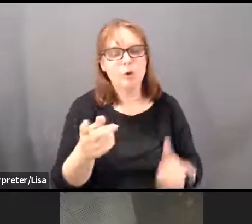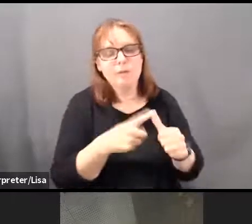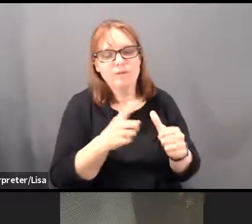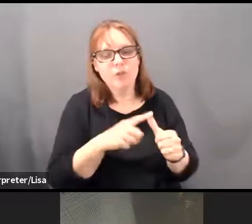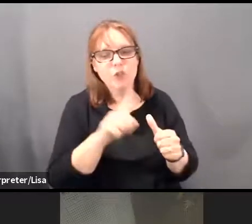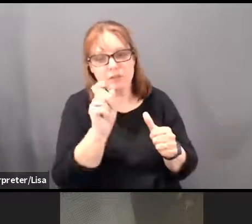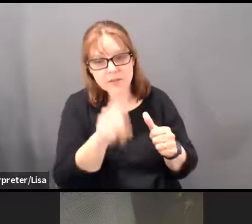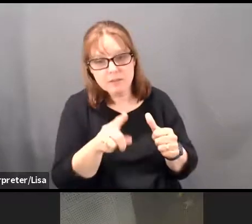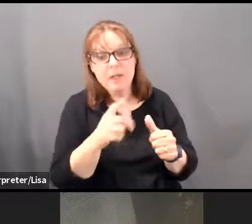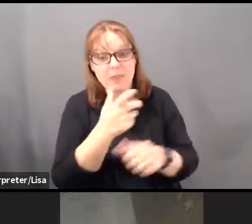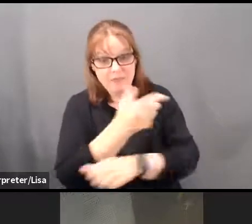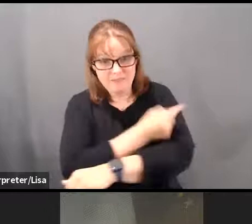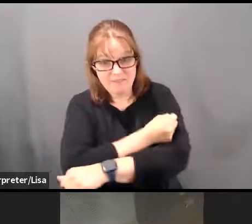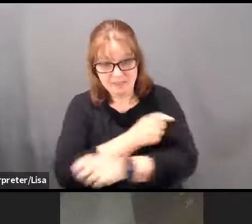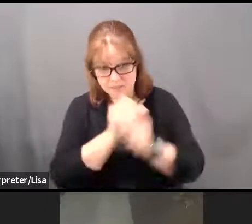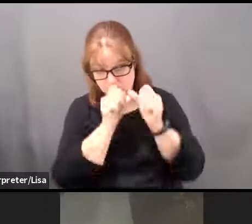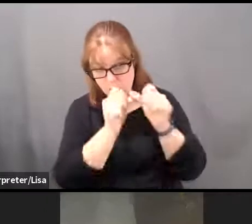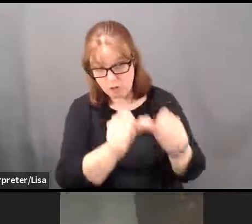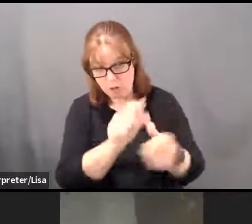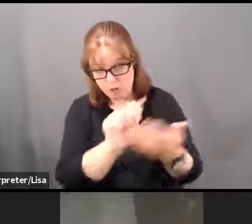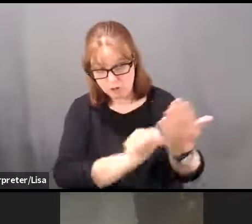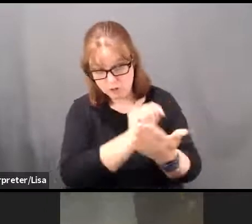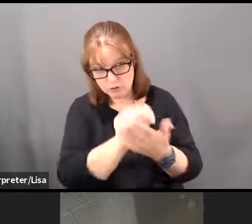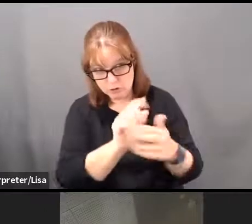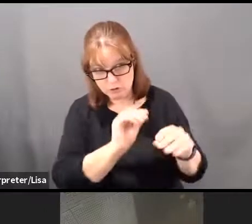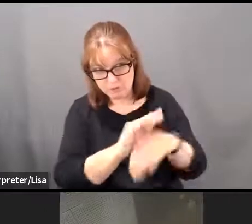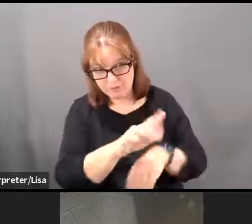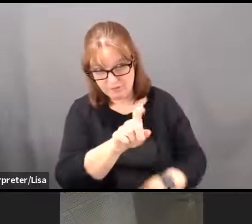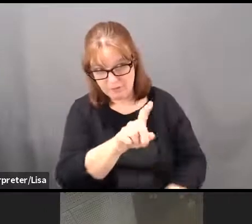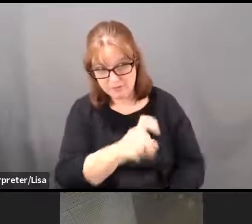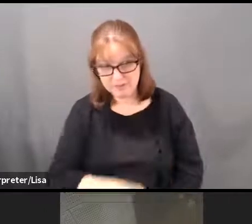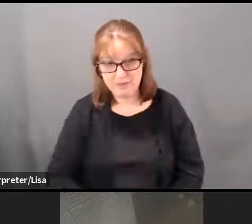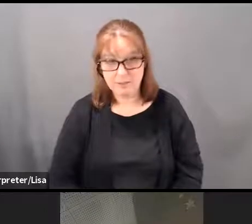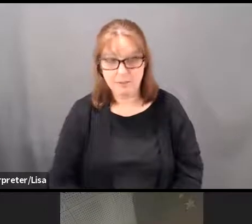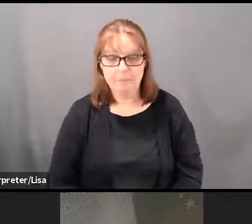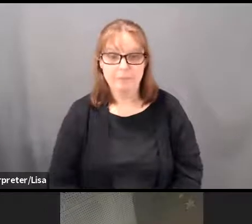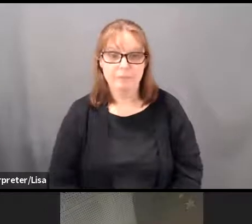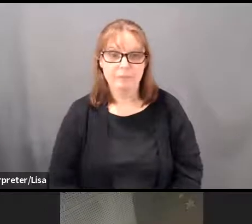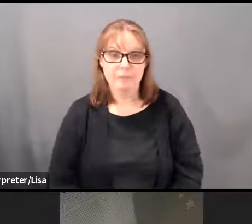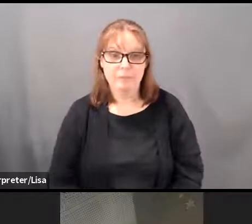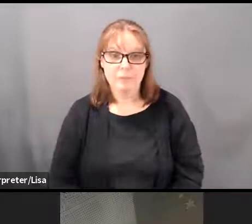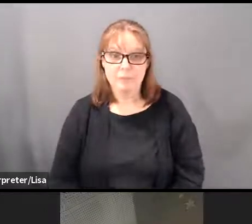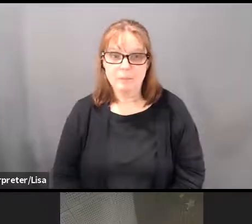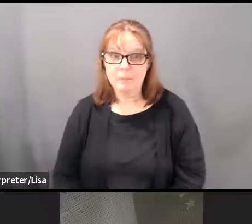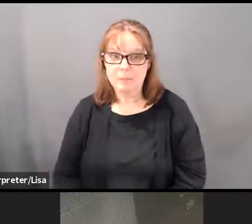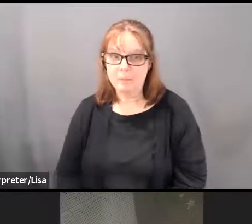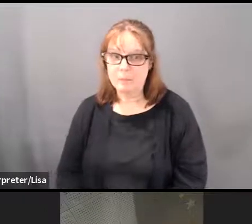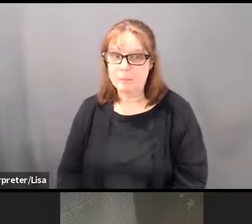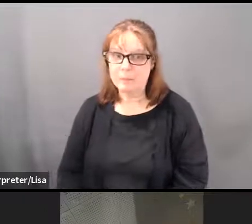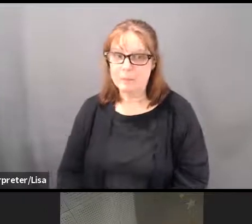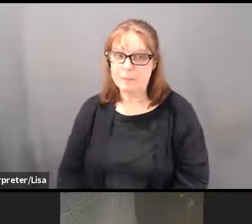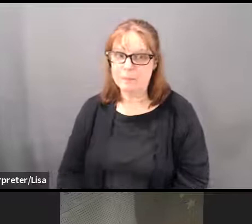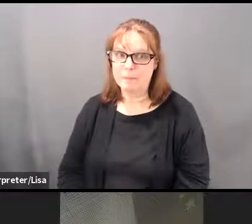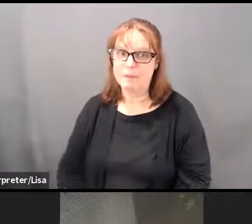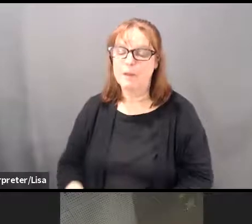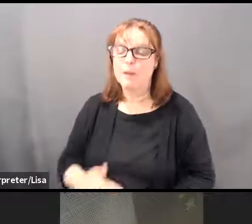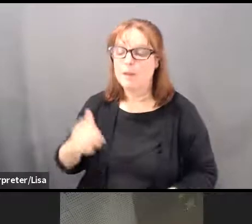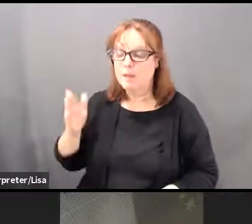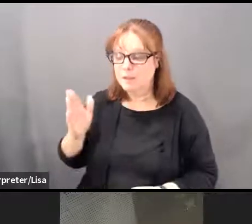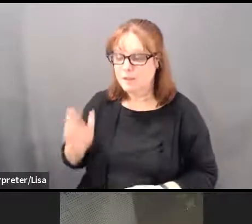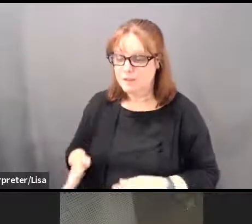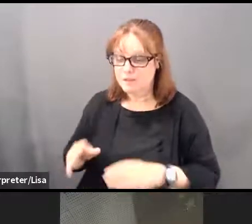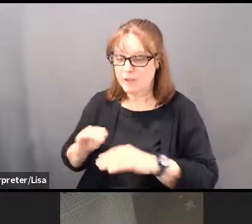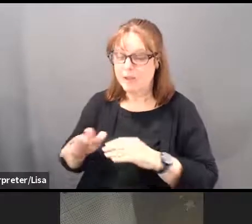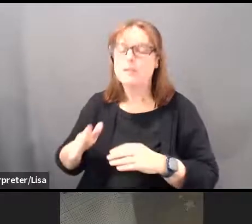the vaccine have long-term effects? Yeah, so Alicia, do you mean long-term effectiveness or long-term side effects or both?